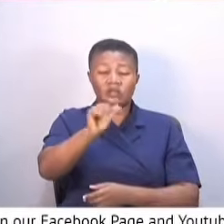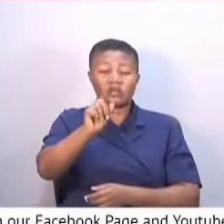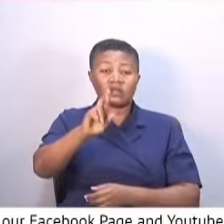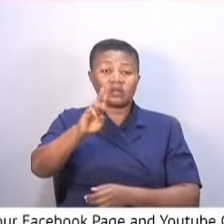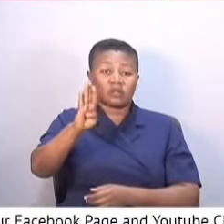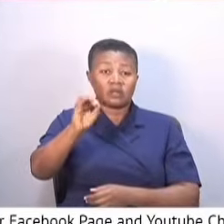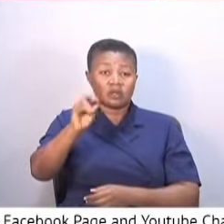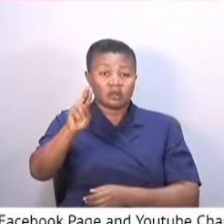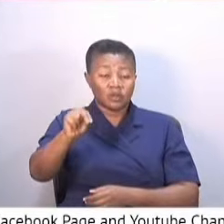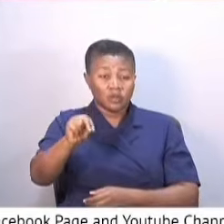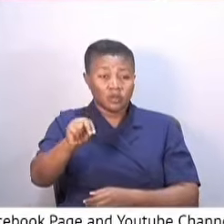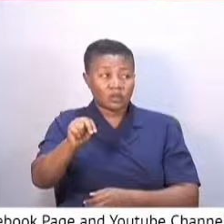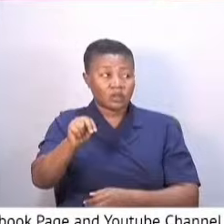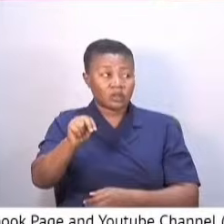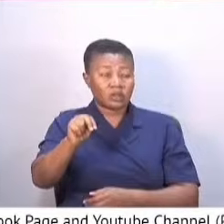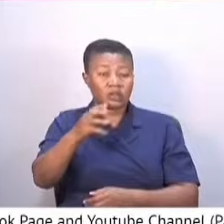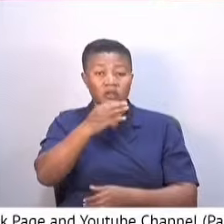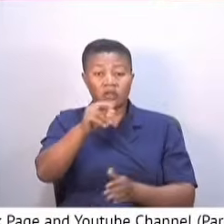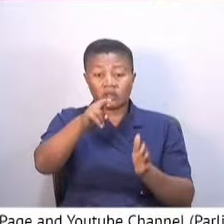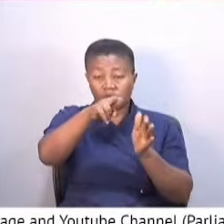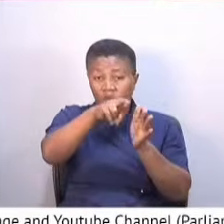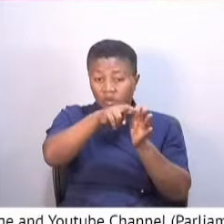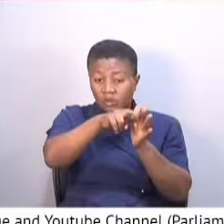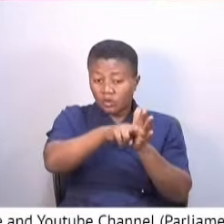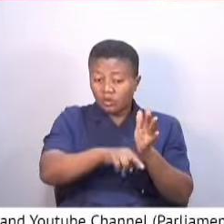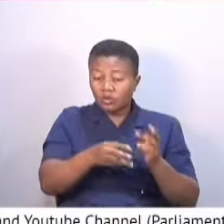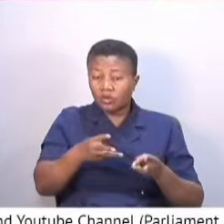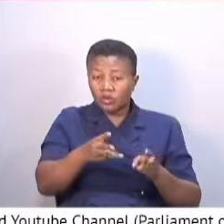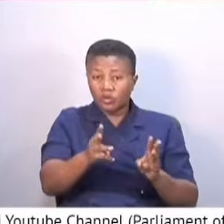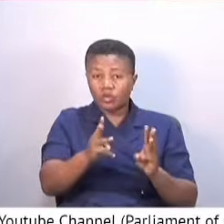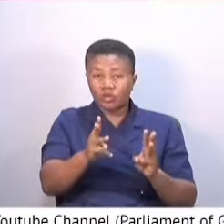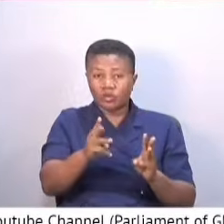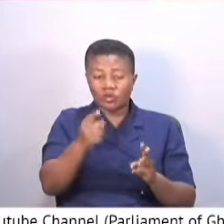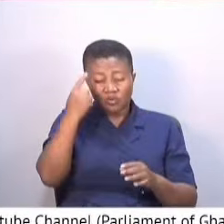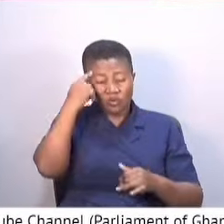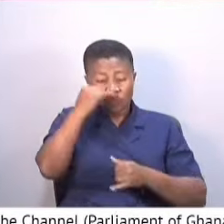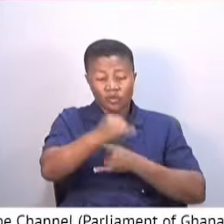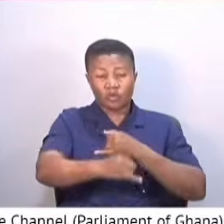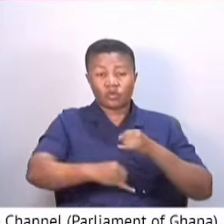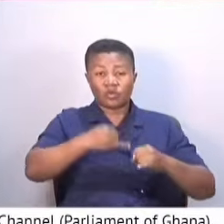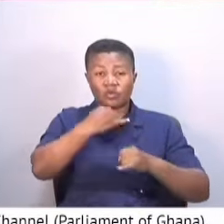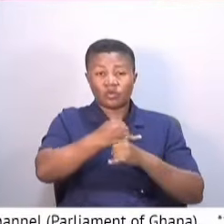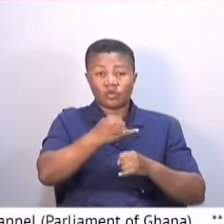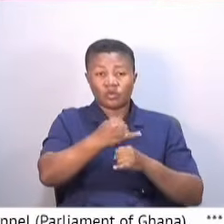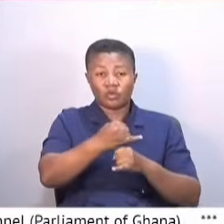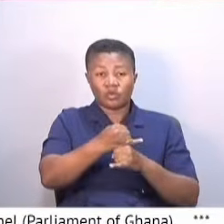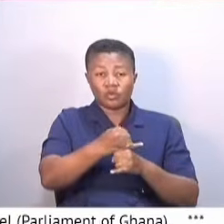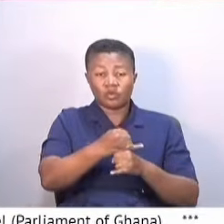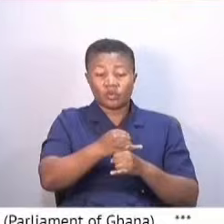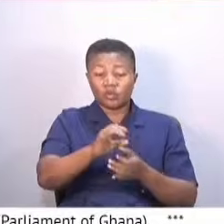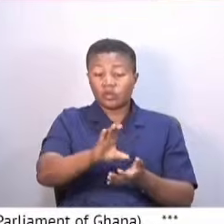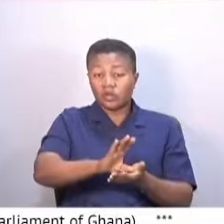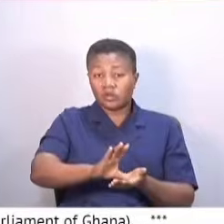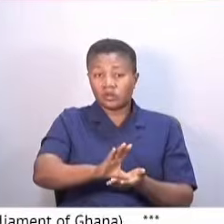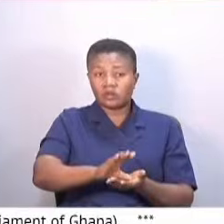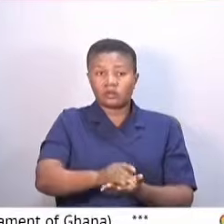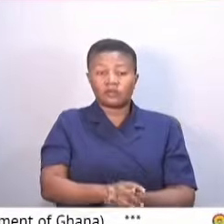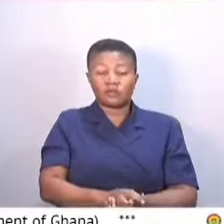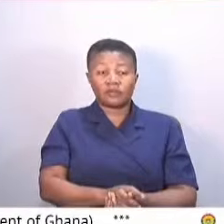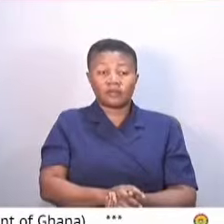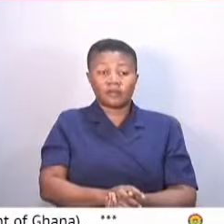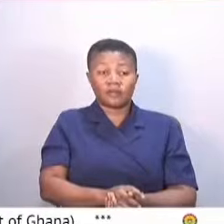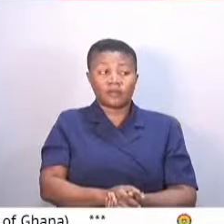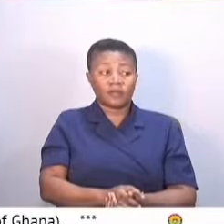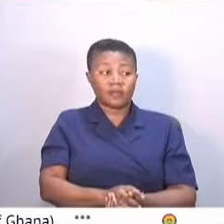offsetting and reduction scheme for international aviation level credits.